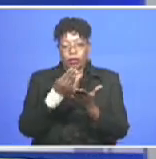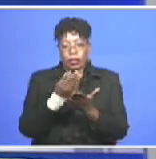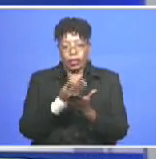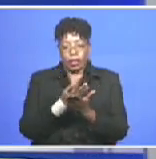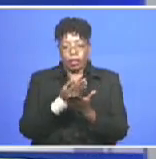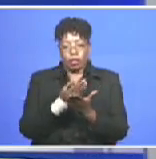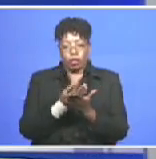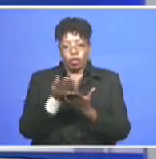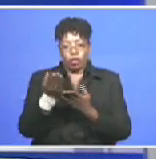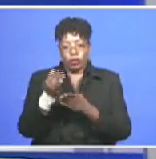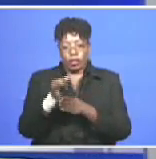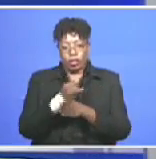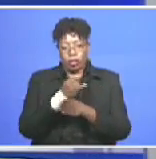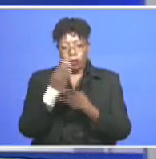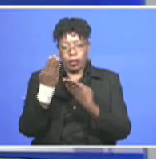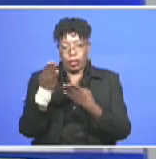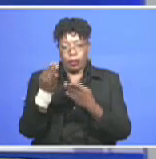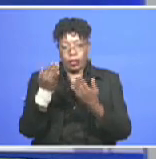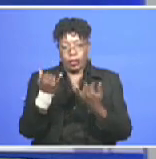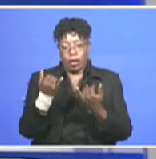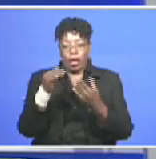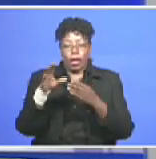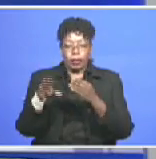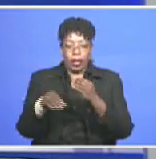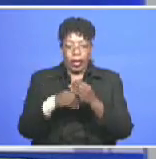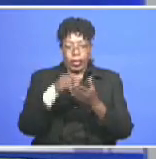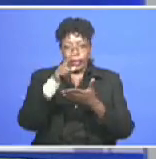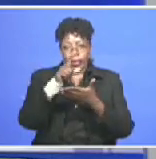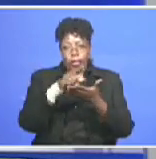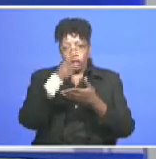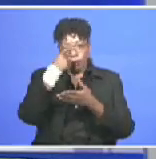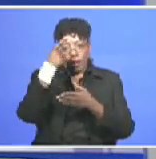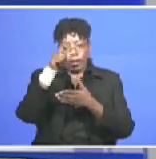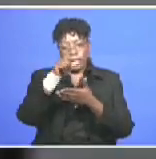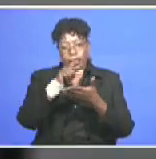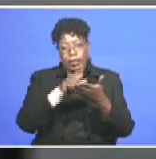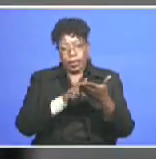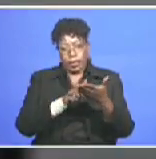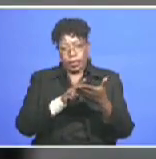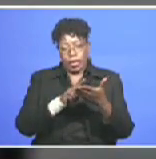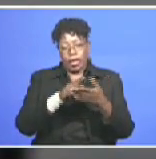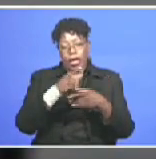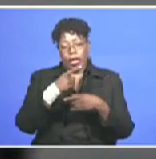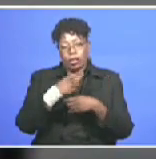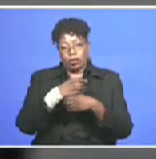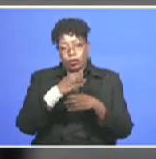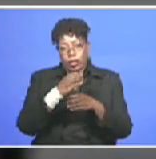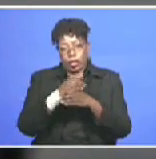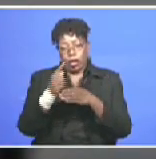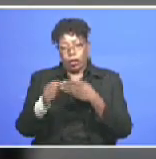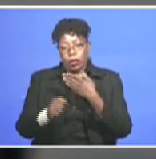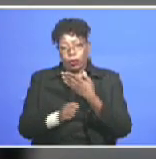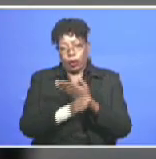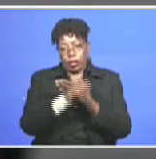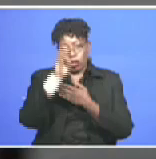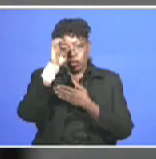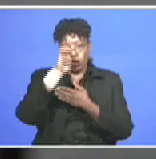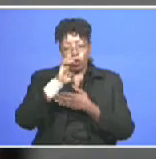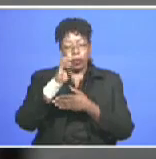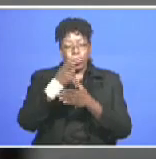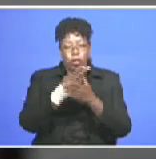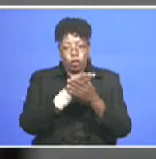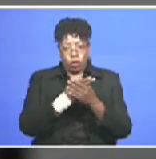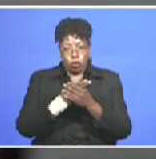services industry. The Bahamas has been added to the blacklist of nations which pose a threat to the European Union because of lax controls